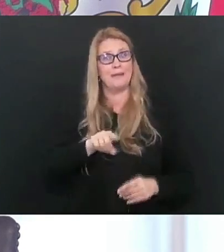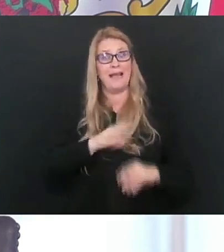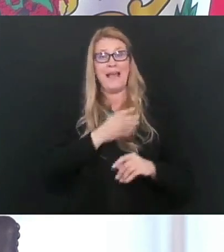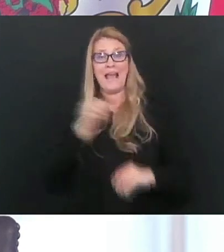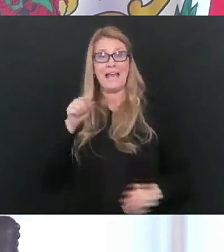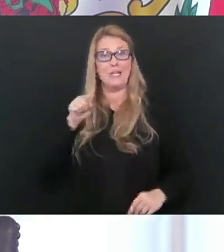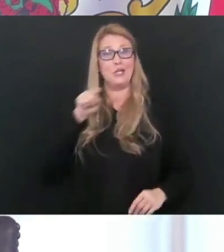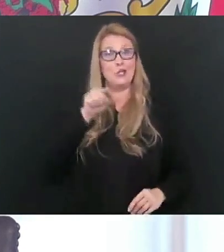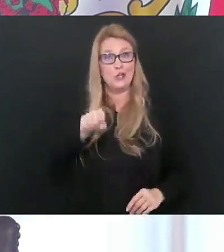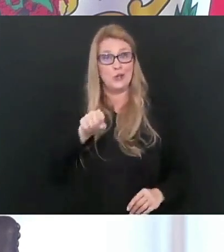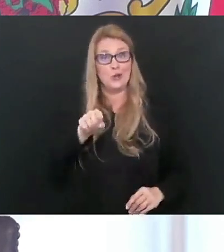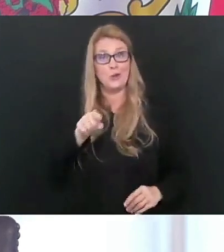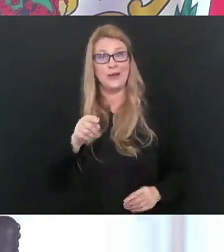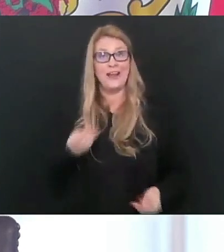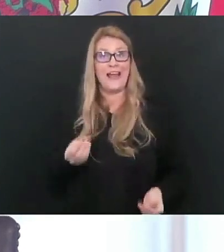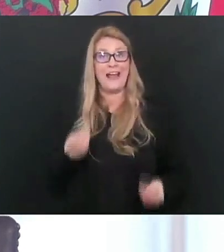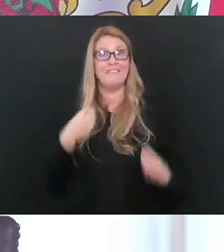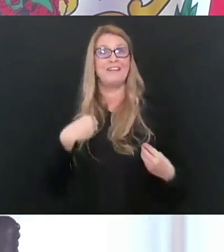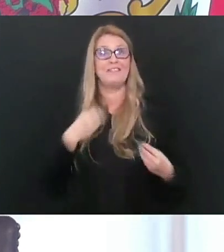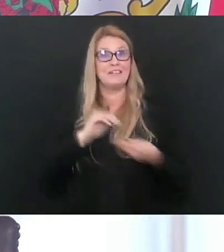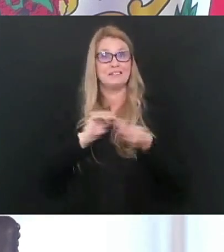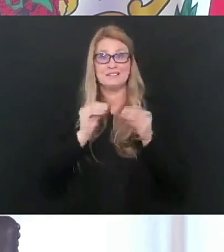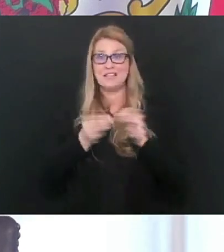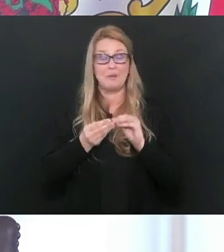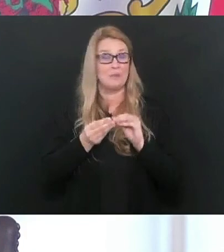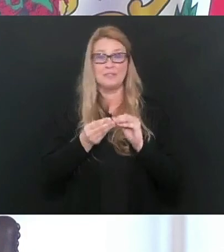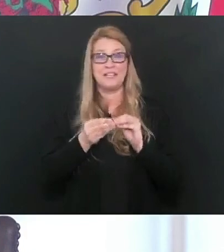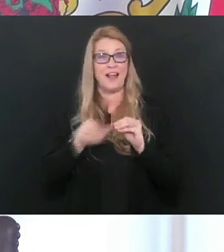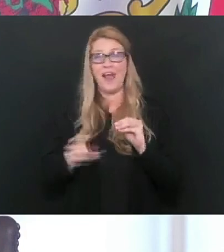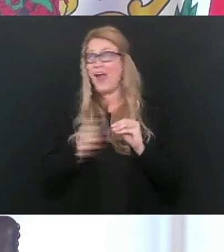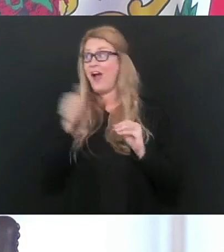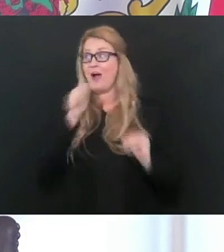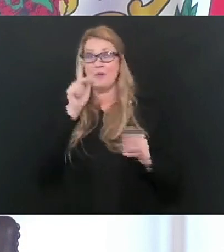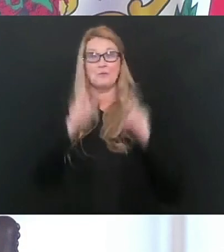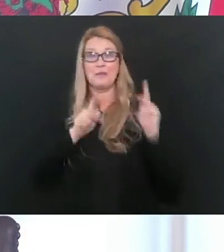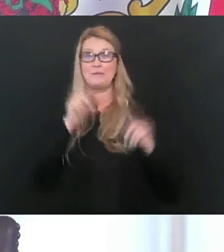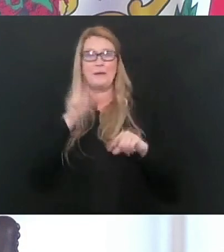pitched numbers that nobody could have ever imagined how good you